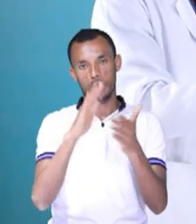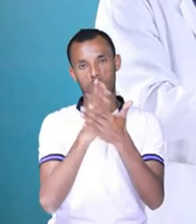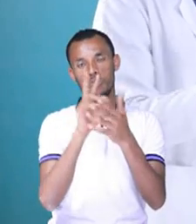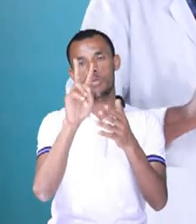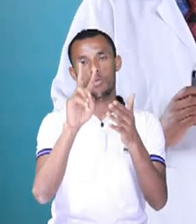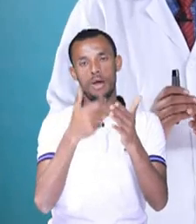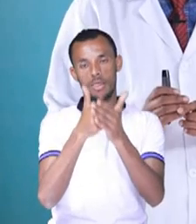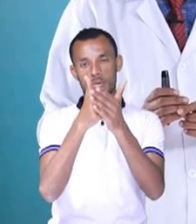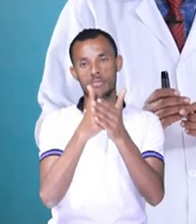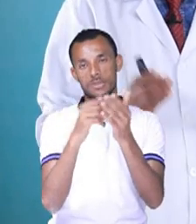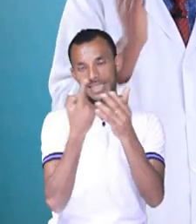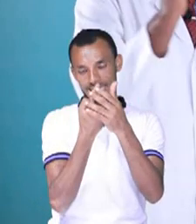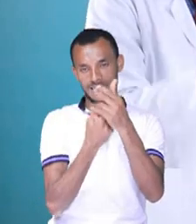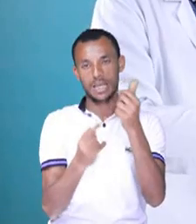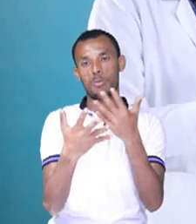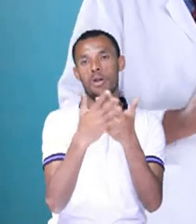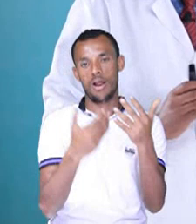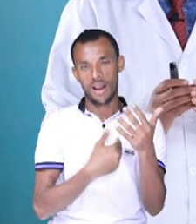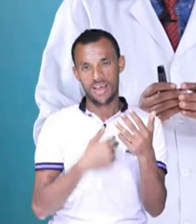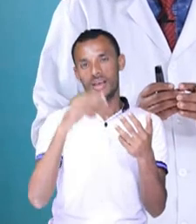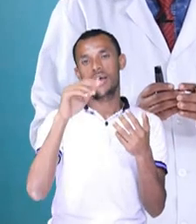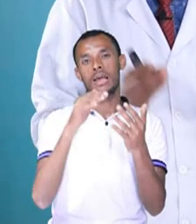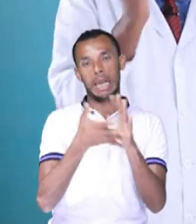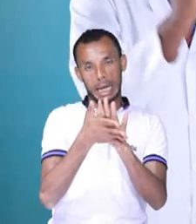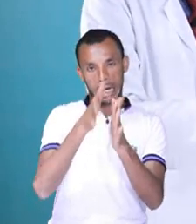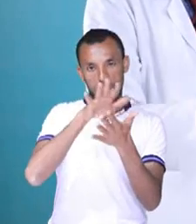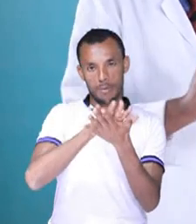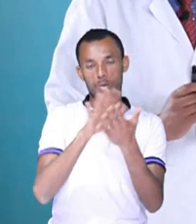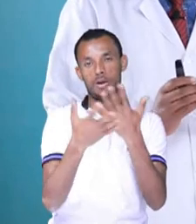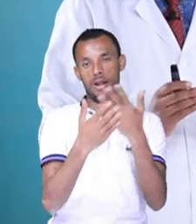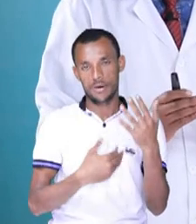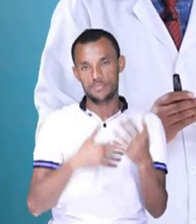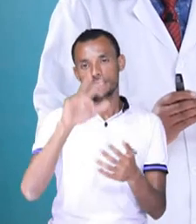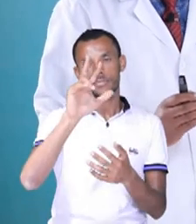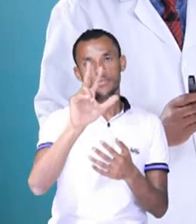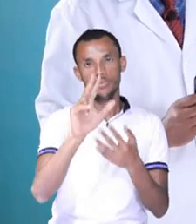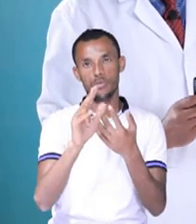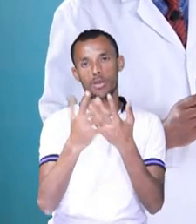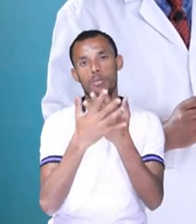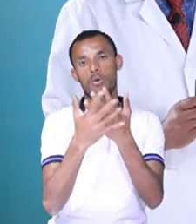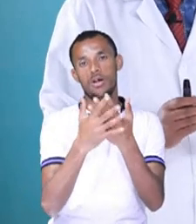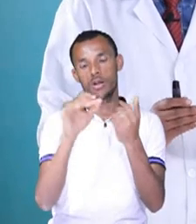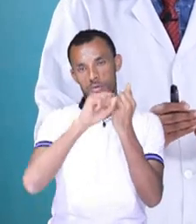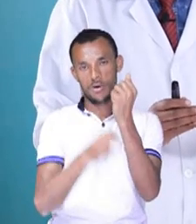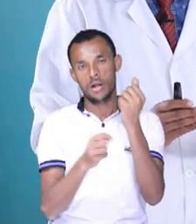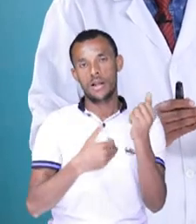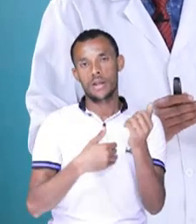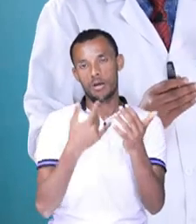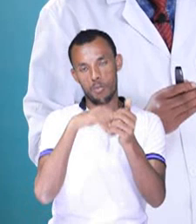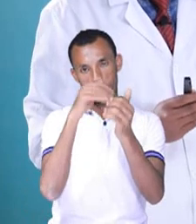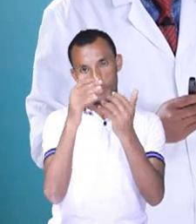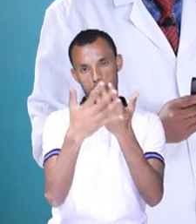a single bond can be formed. A double bond can be formed. A triple bond can be formed. This is known as bond